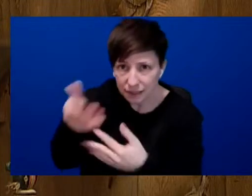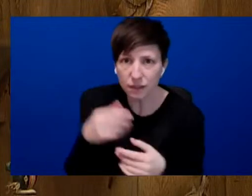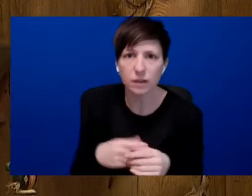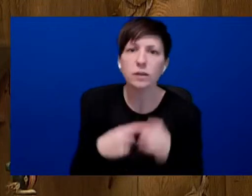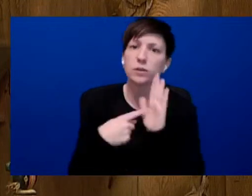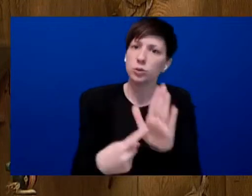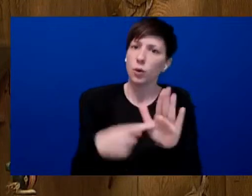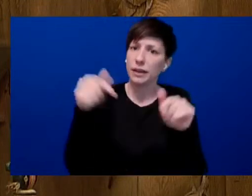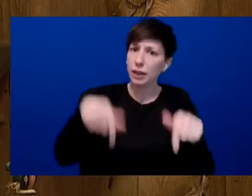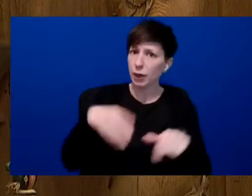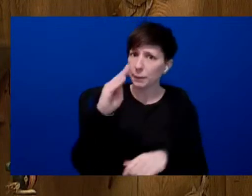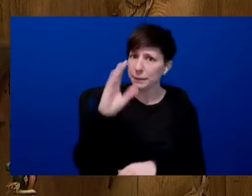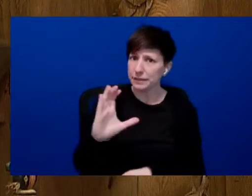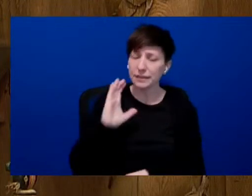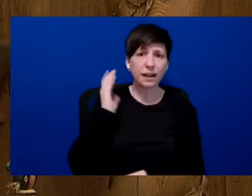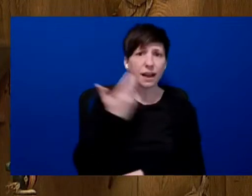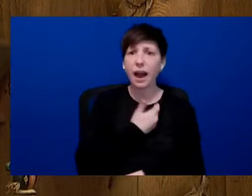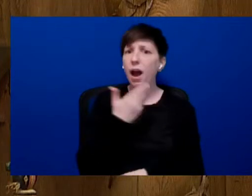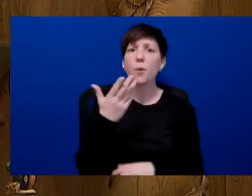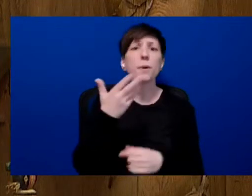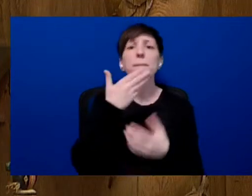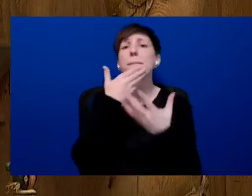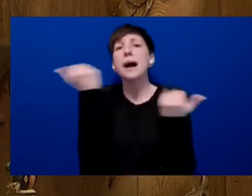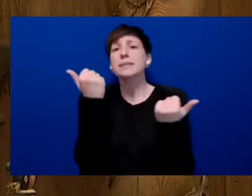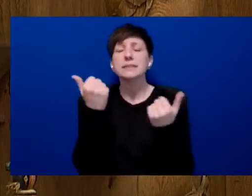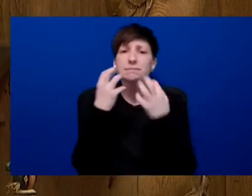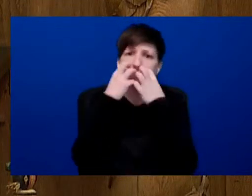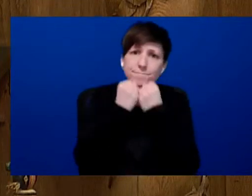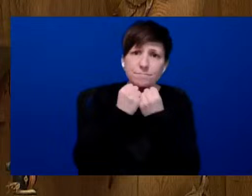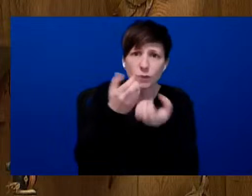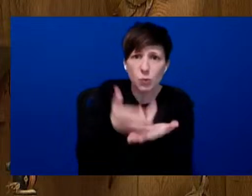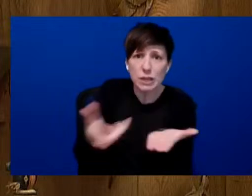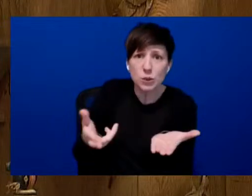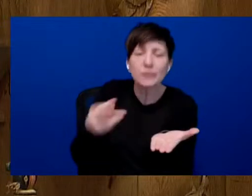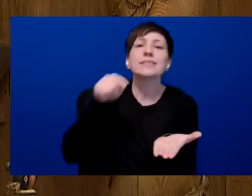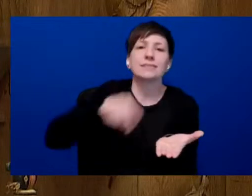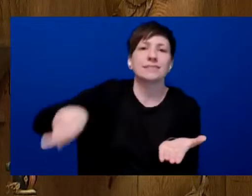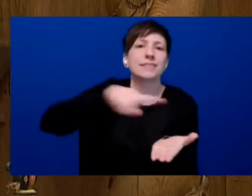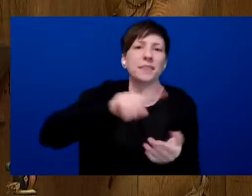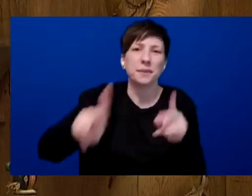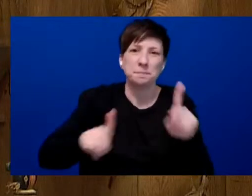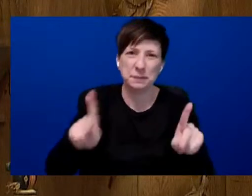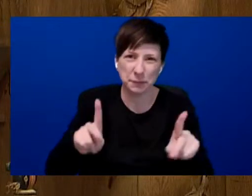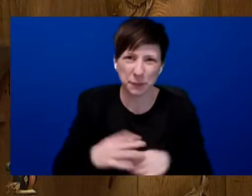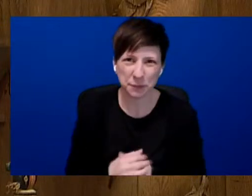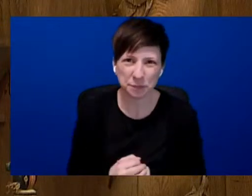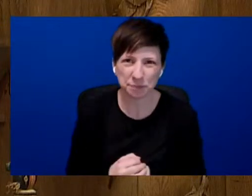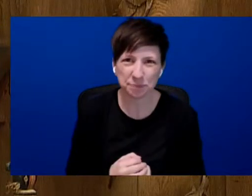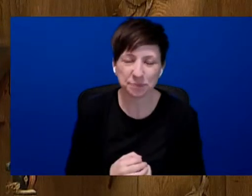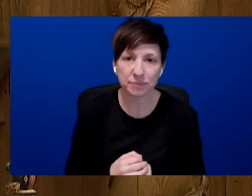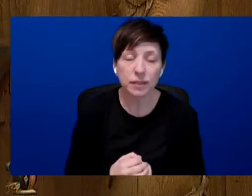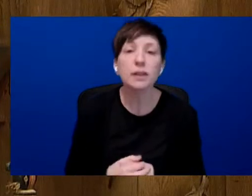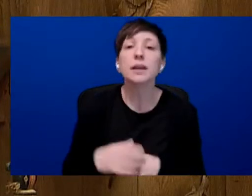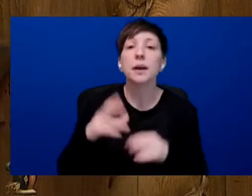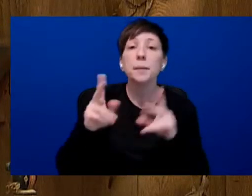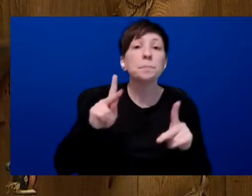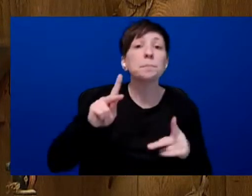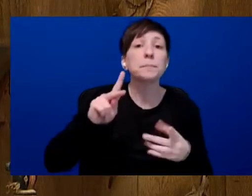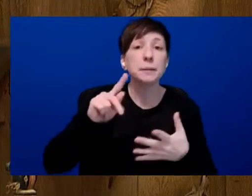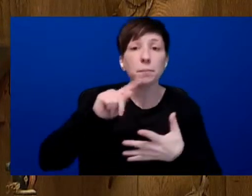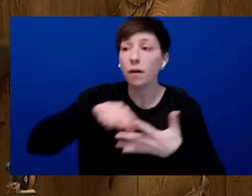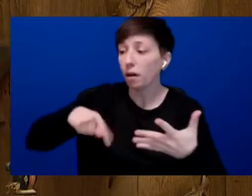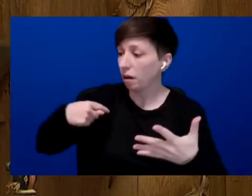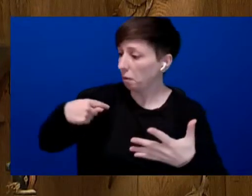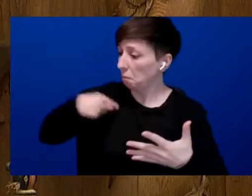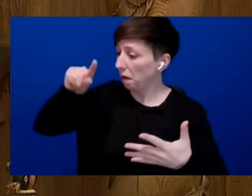BC, our greatest natural resource is the people of this province. By putting people first, we have built a strong